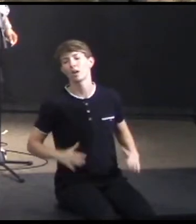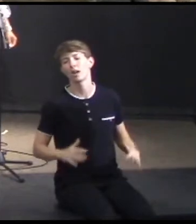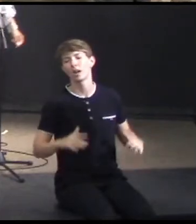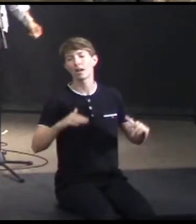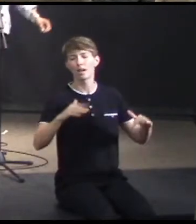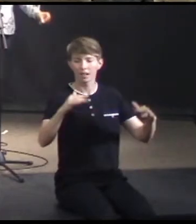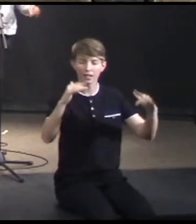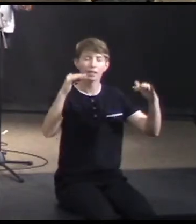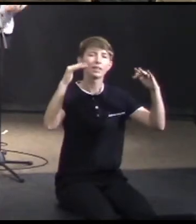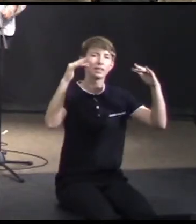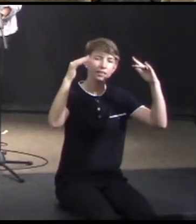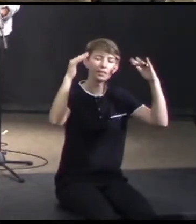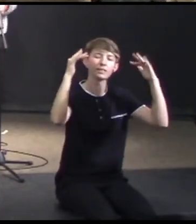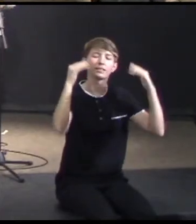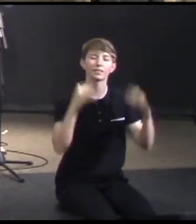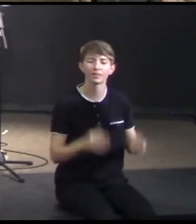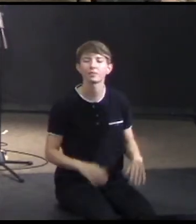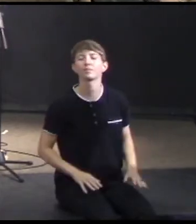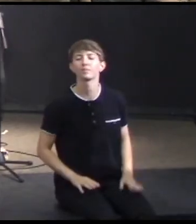it